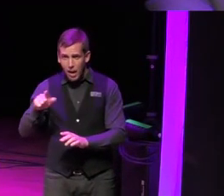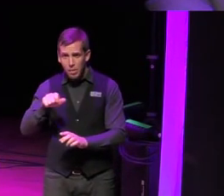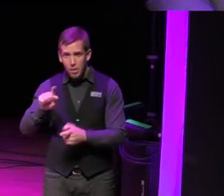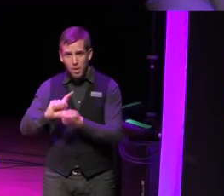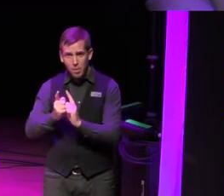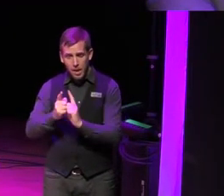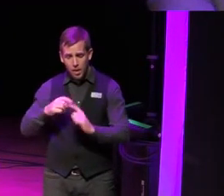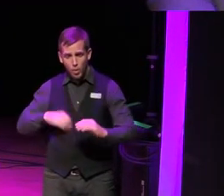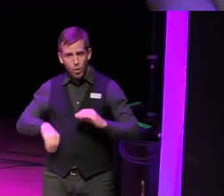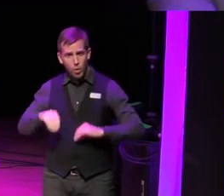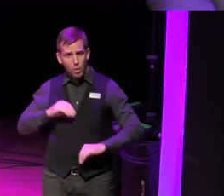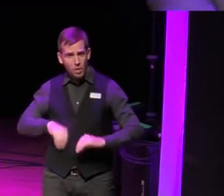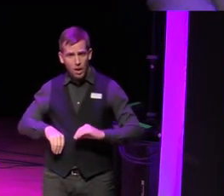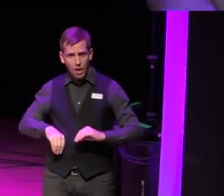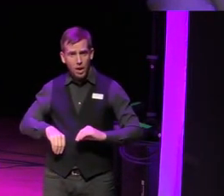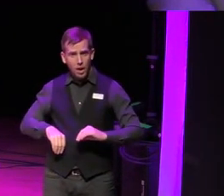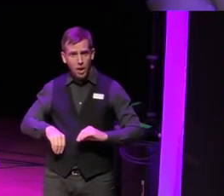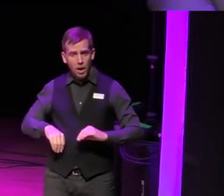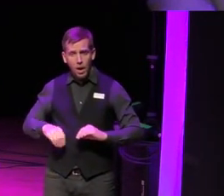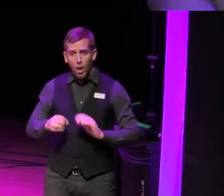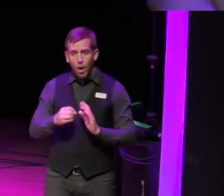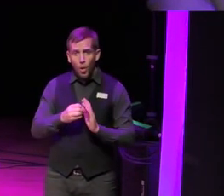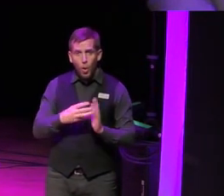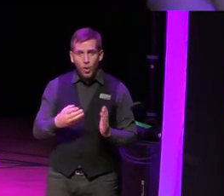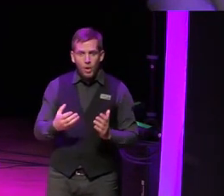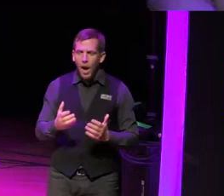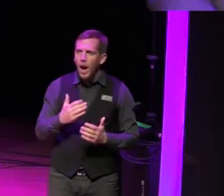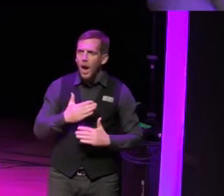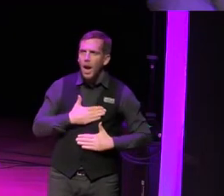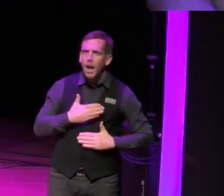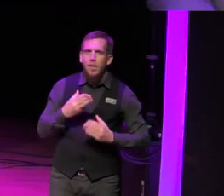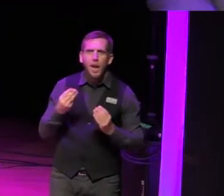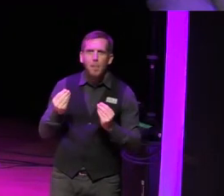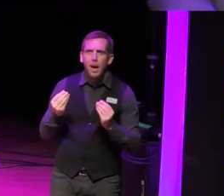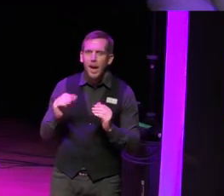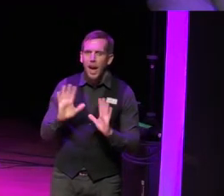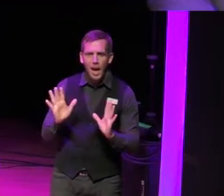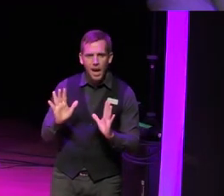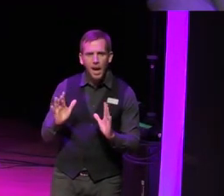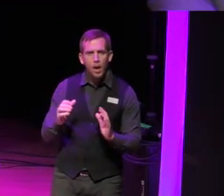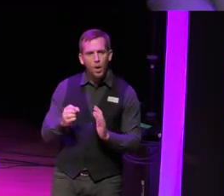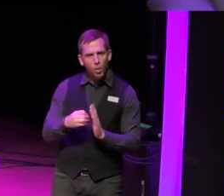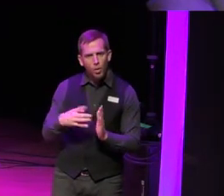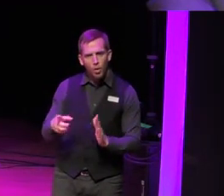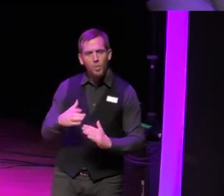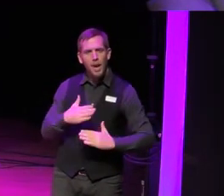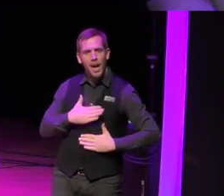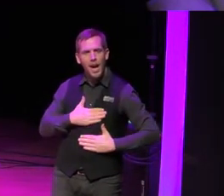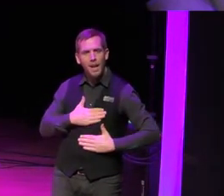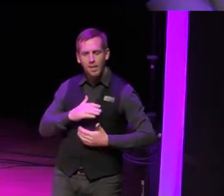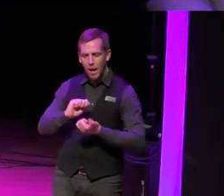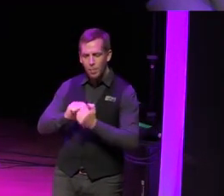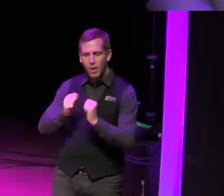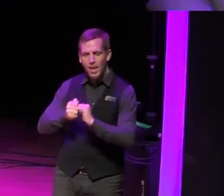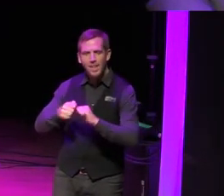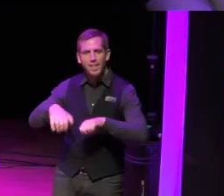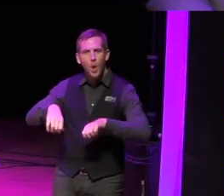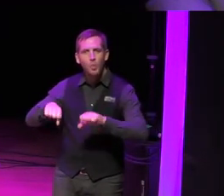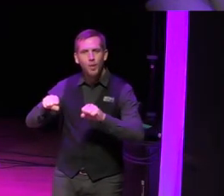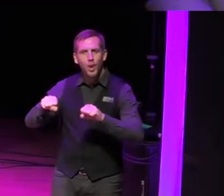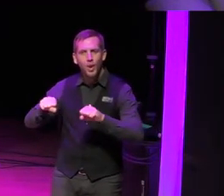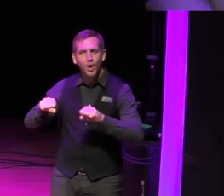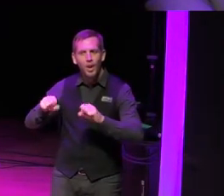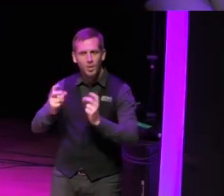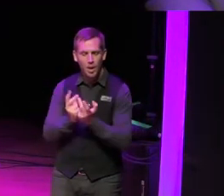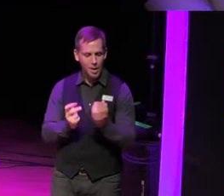seen people who are becoming corrupt, not because they love money, because they love political office. So money is a